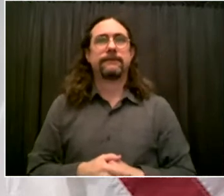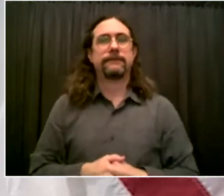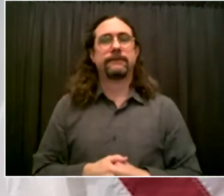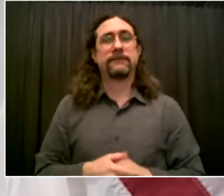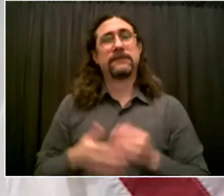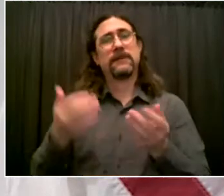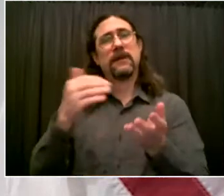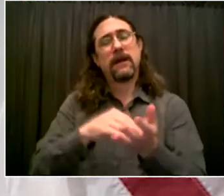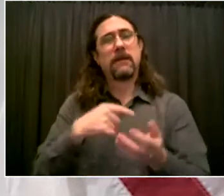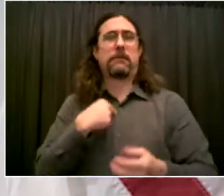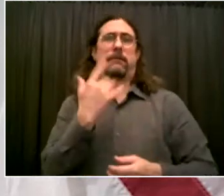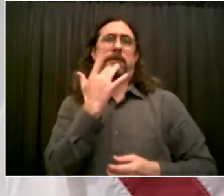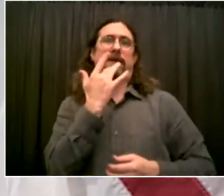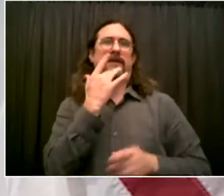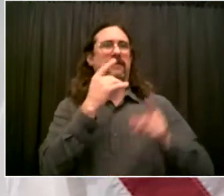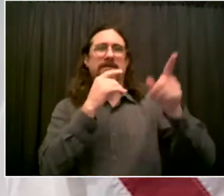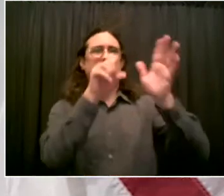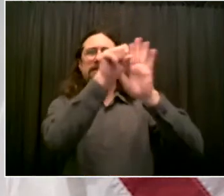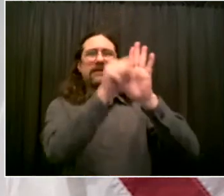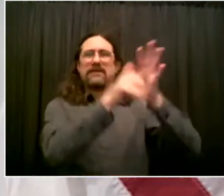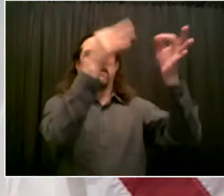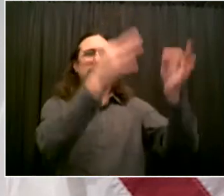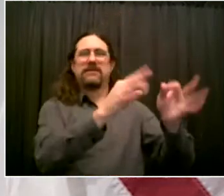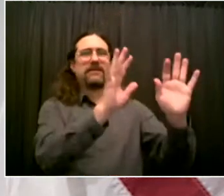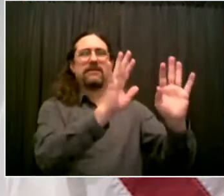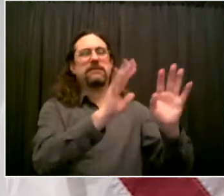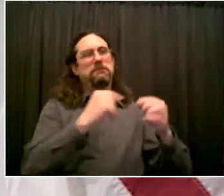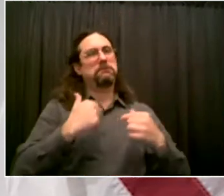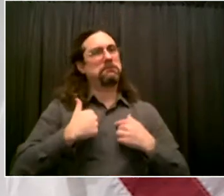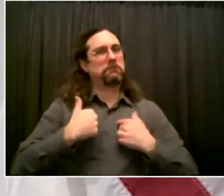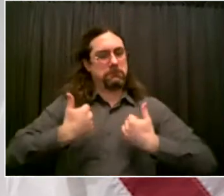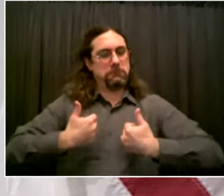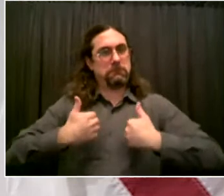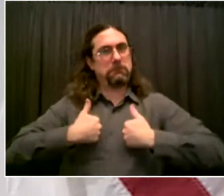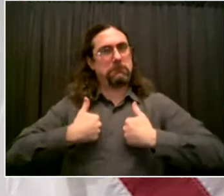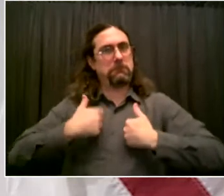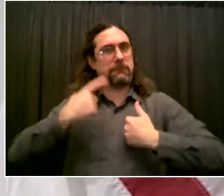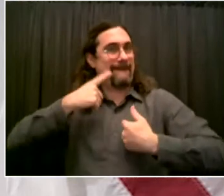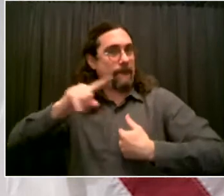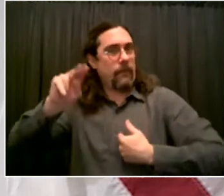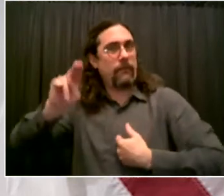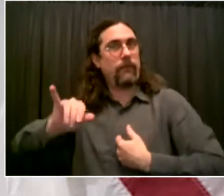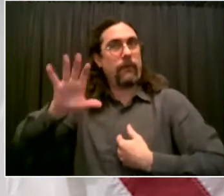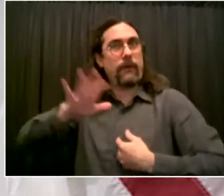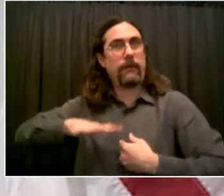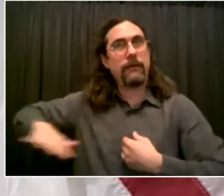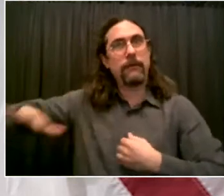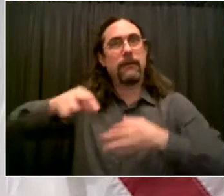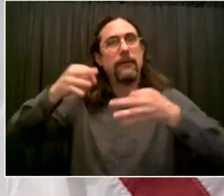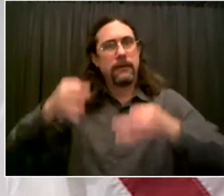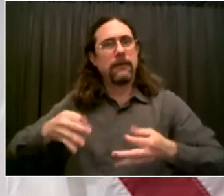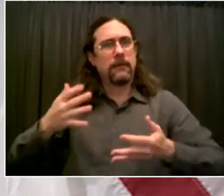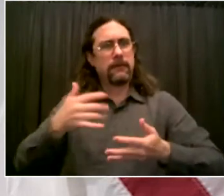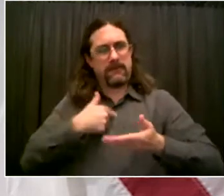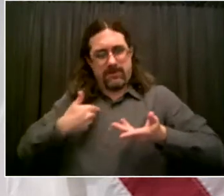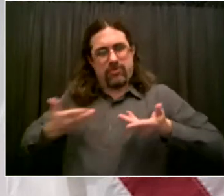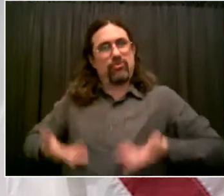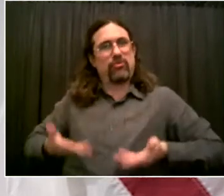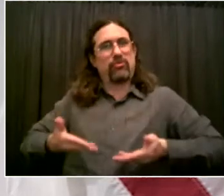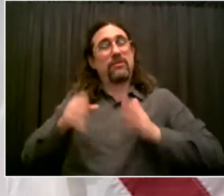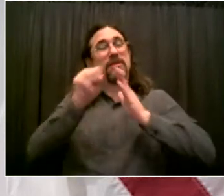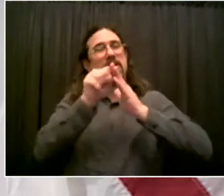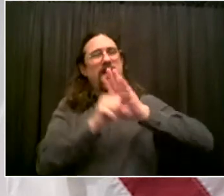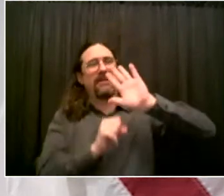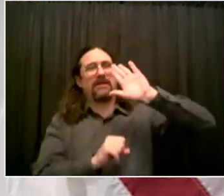sense of what works for our own people on all these issues, on the freedom to vaccinate and on what standards to hold to keep our people